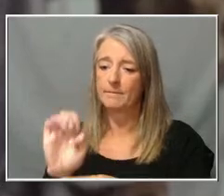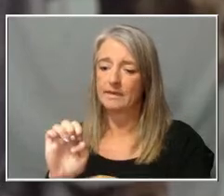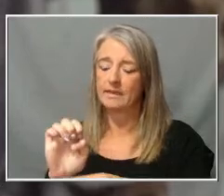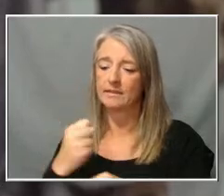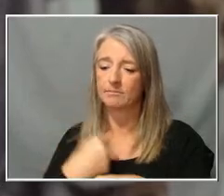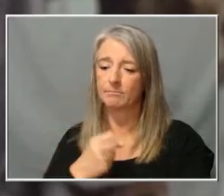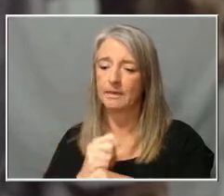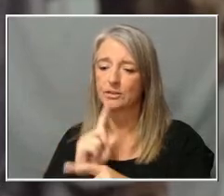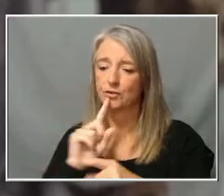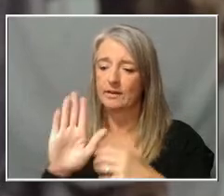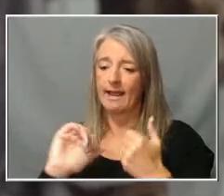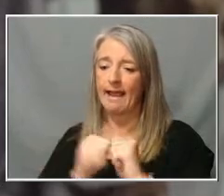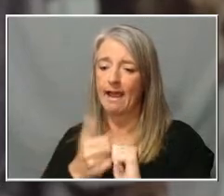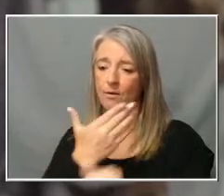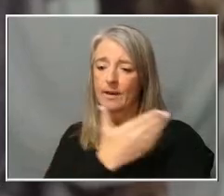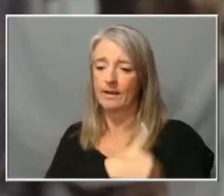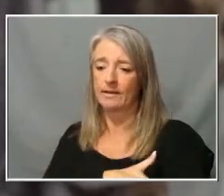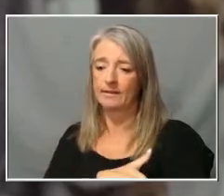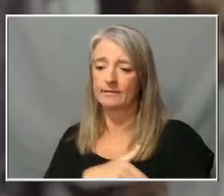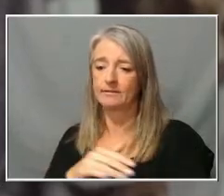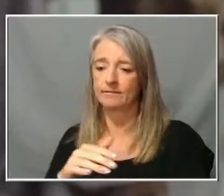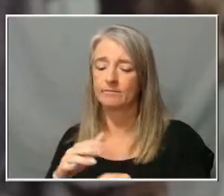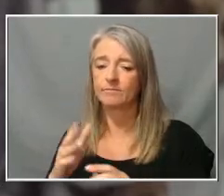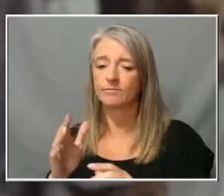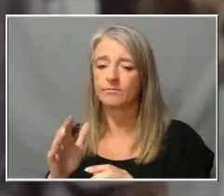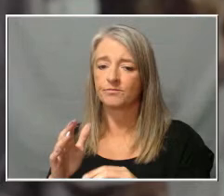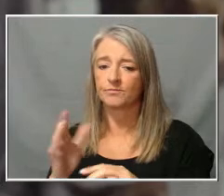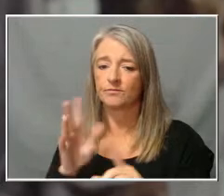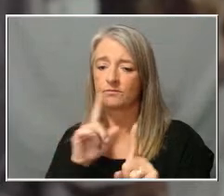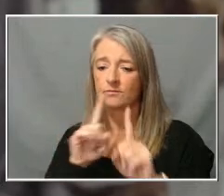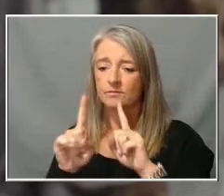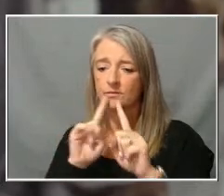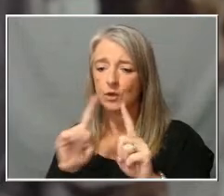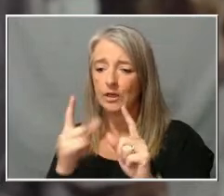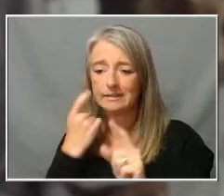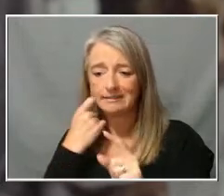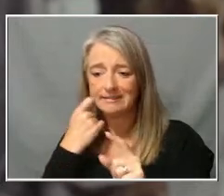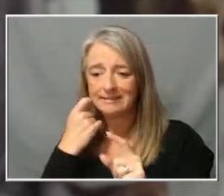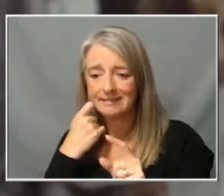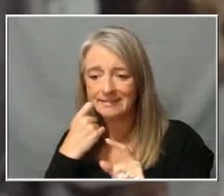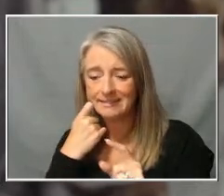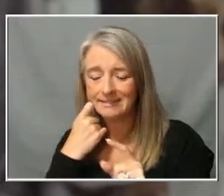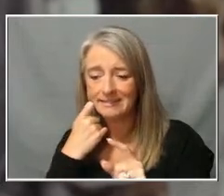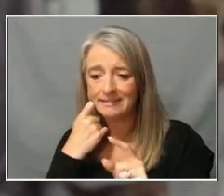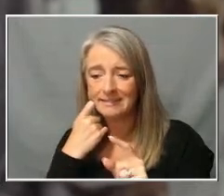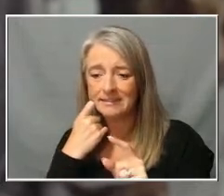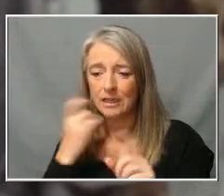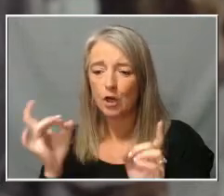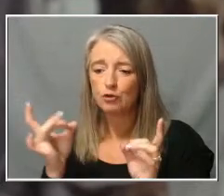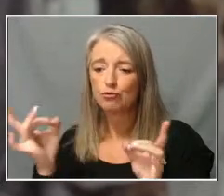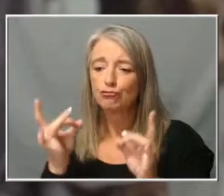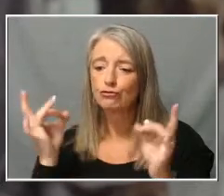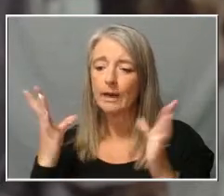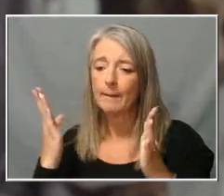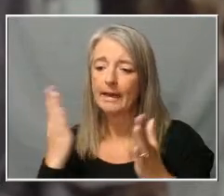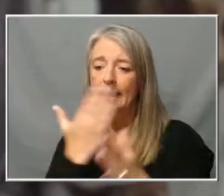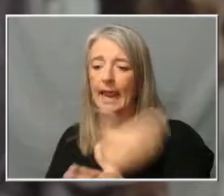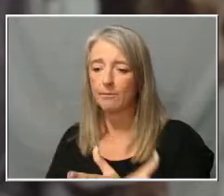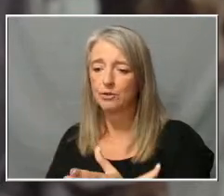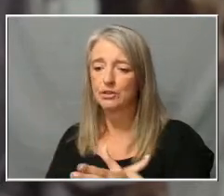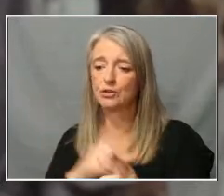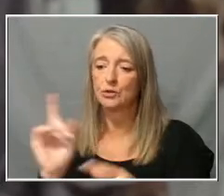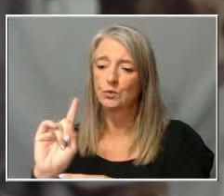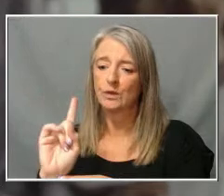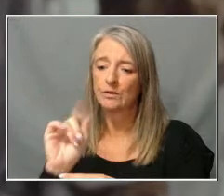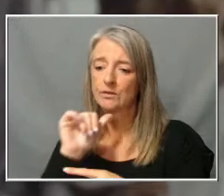do the amputation. So unlike, and we were talking about this before earlier, unlike a traumatic amputation, where we don't get